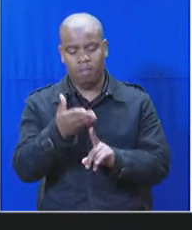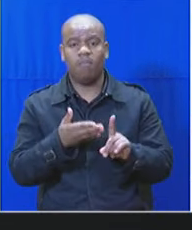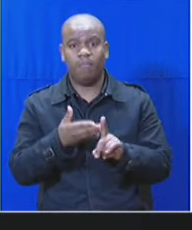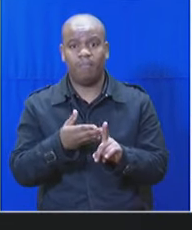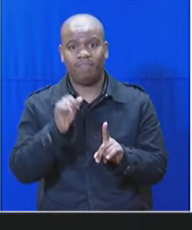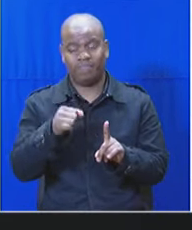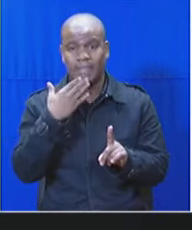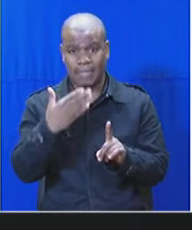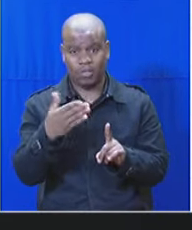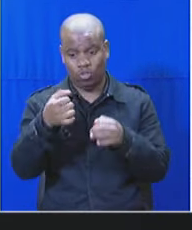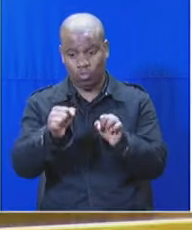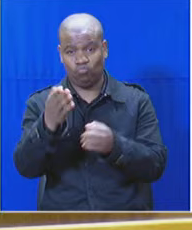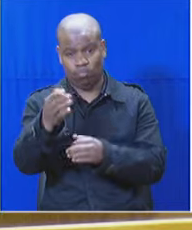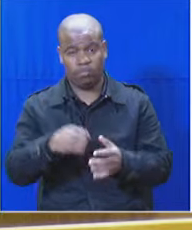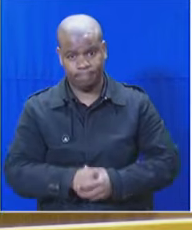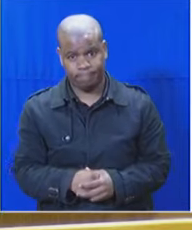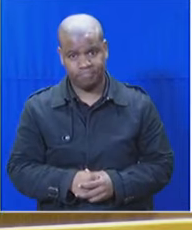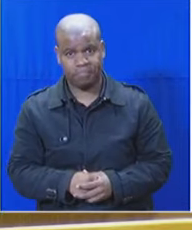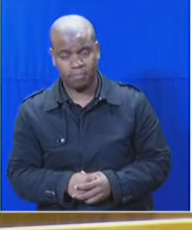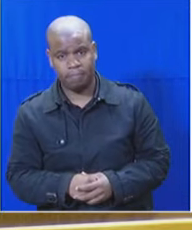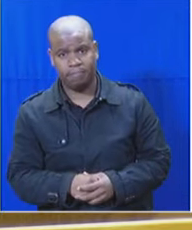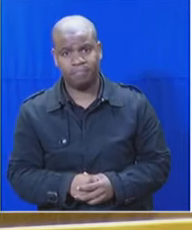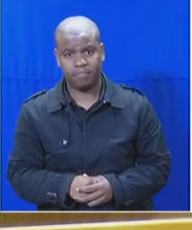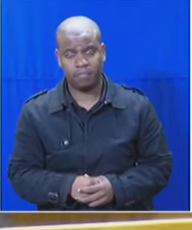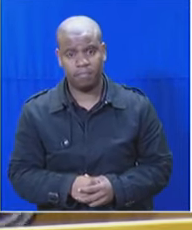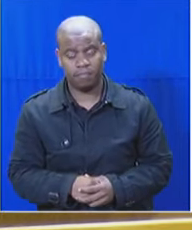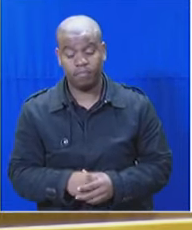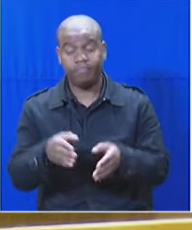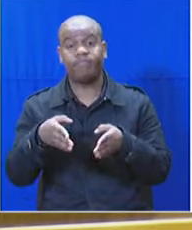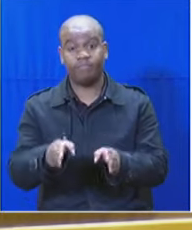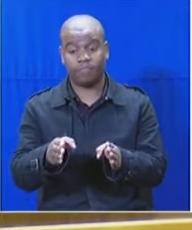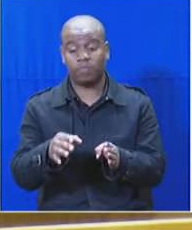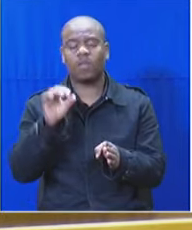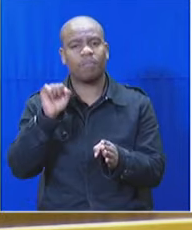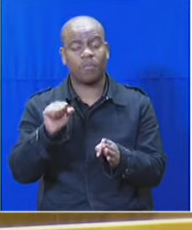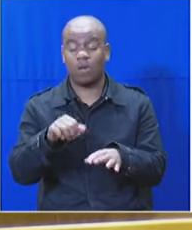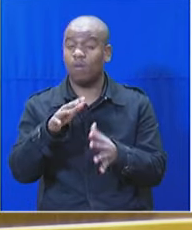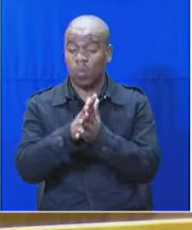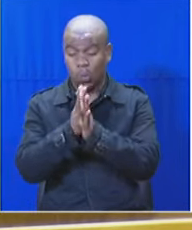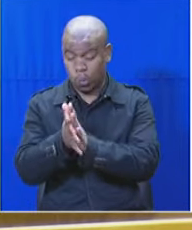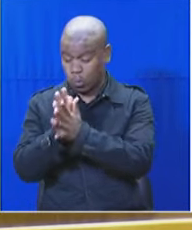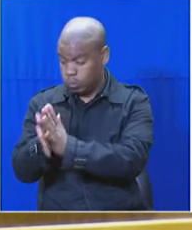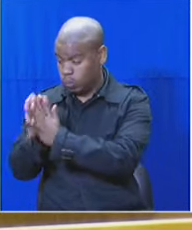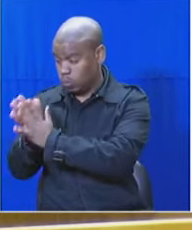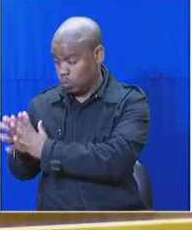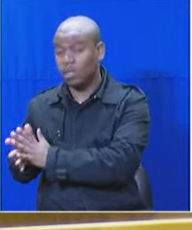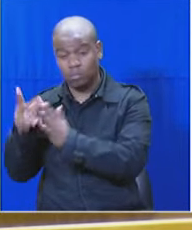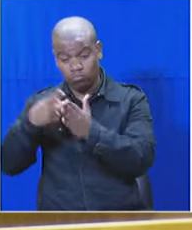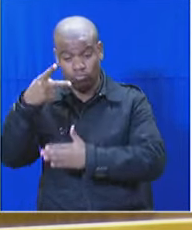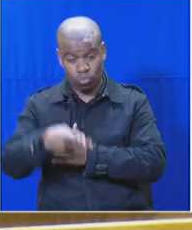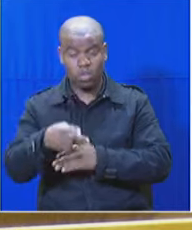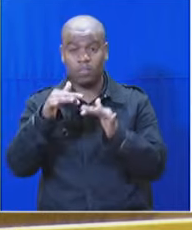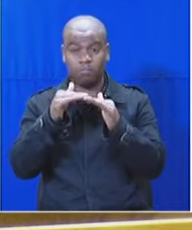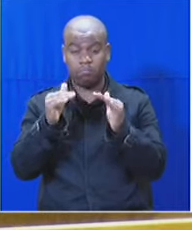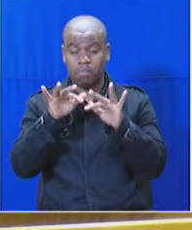mama. Imigwaqo ayilunganga khona kule phambi kwale project labantu bethu bahlala khona. Besicela minister ubheke